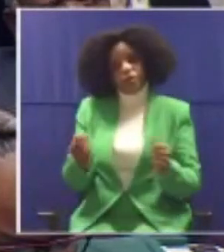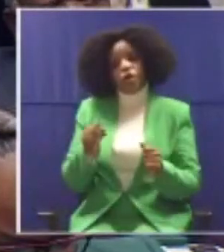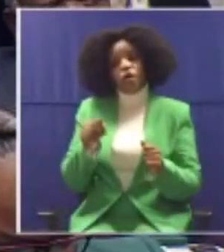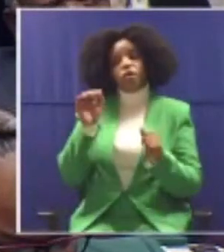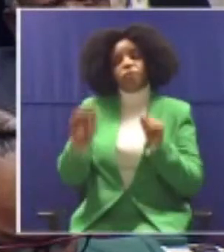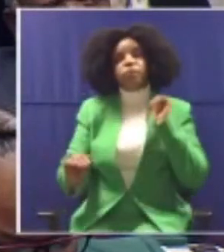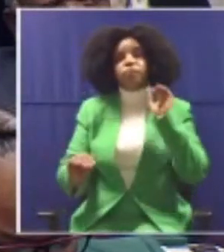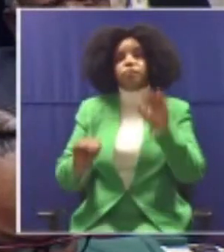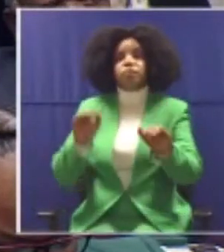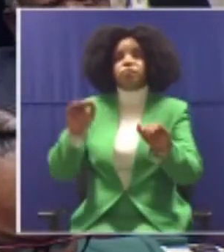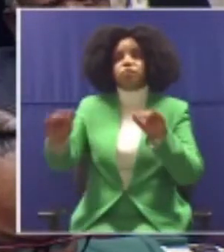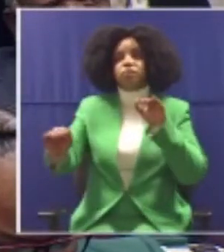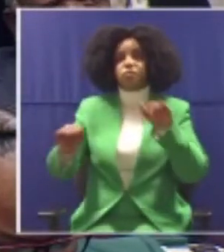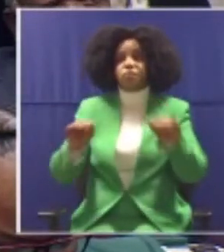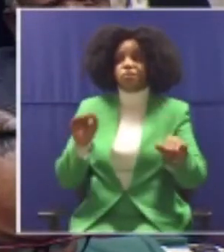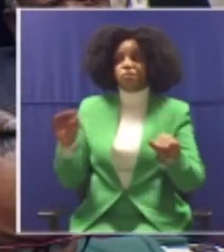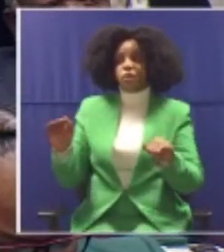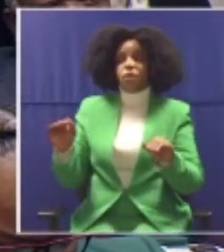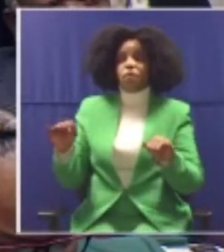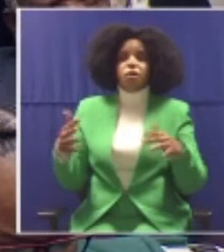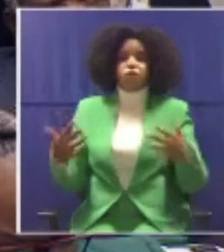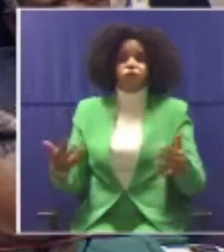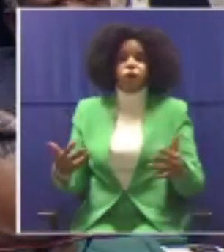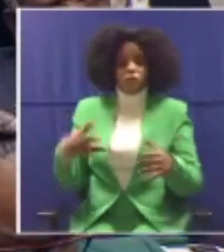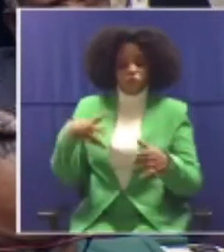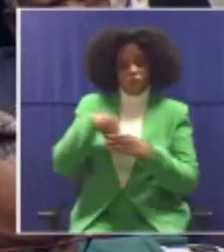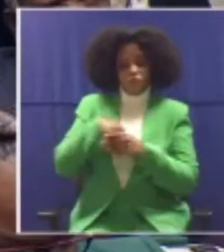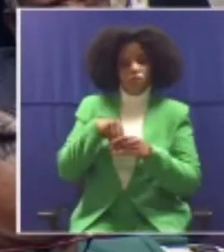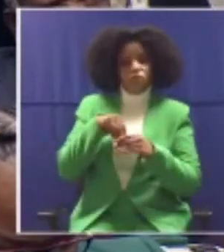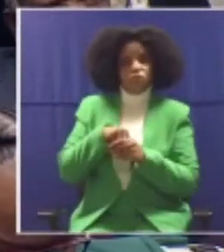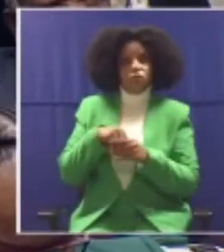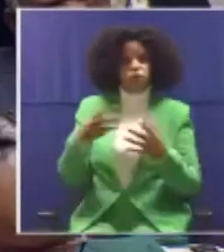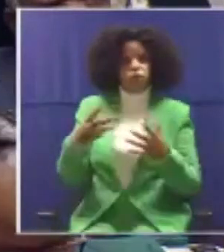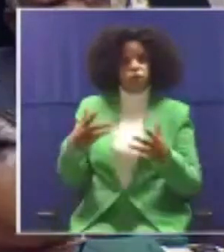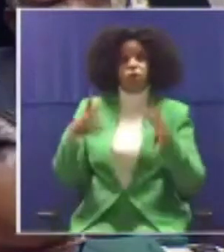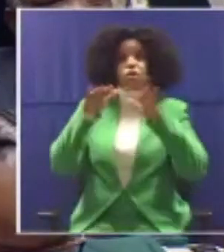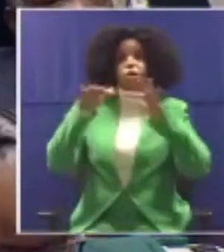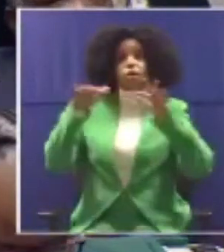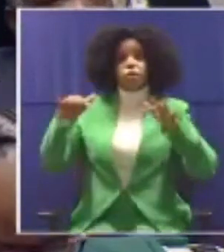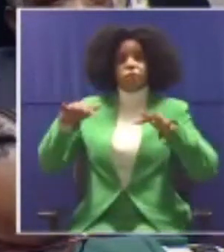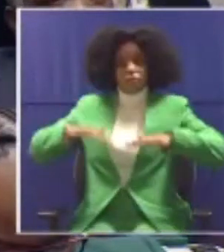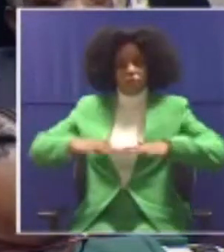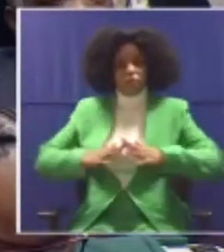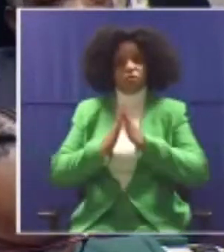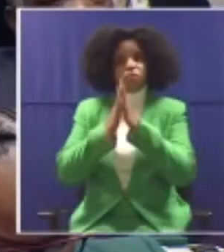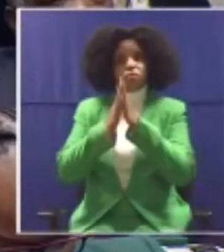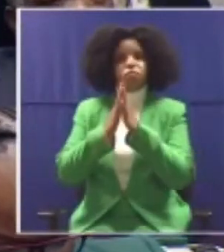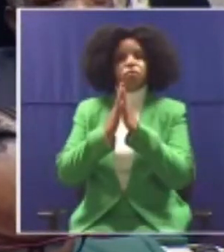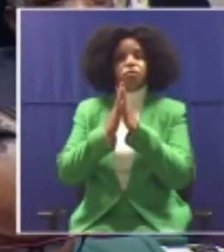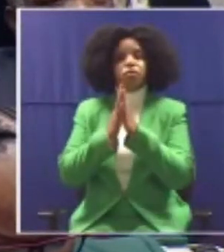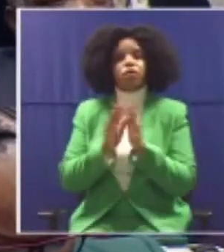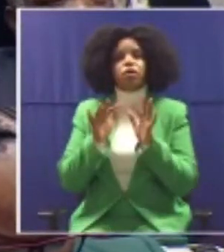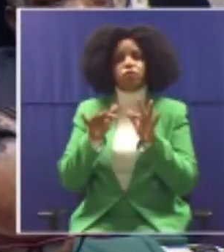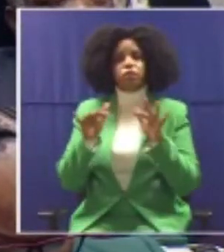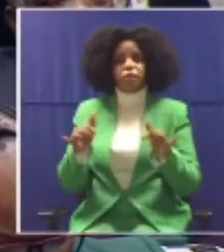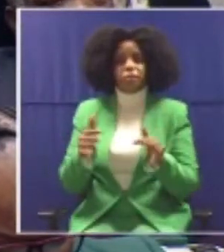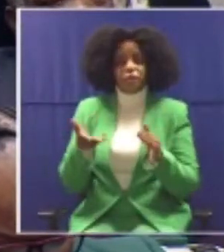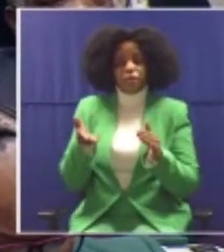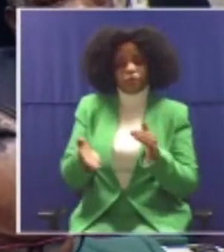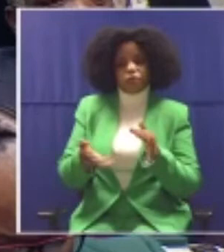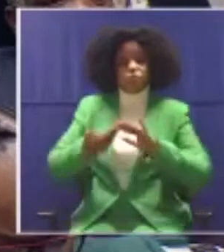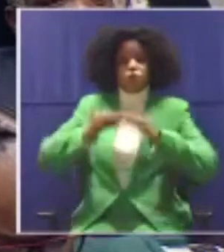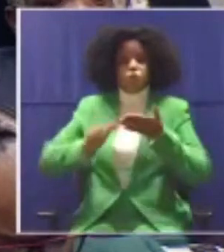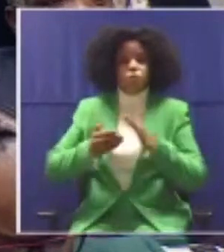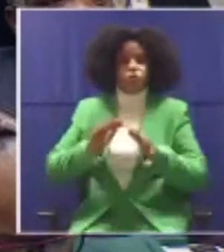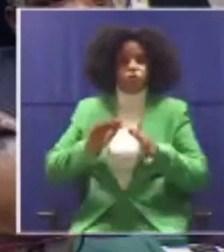the moral generation movement within the context of social compact to build social cohesion in communities?